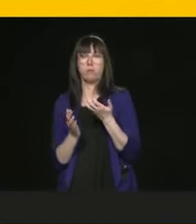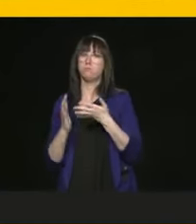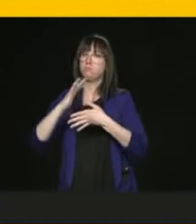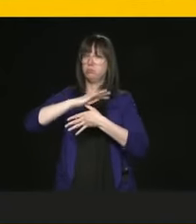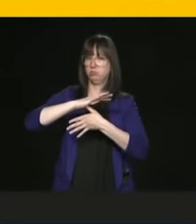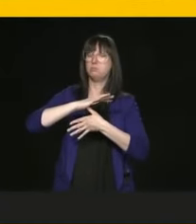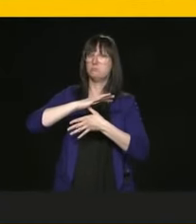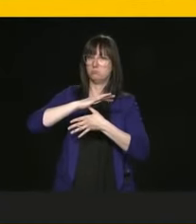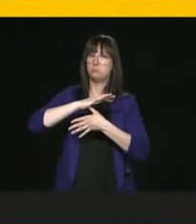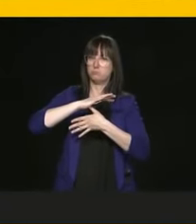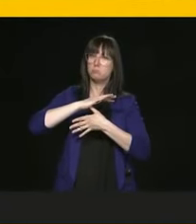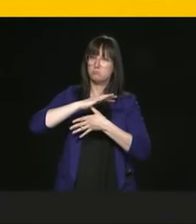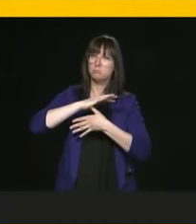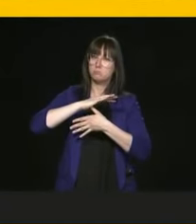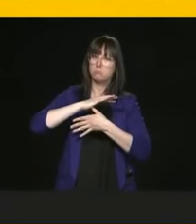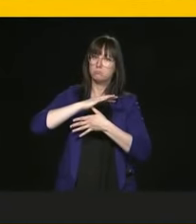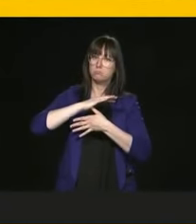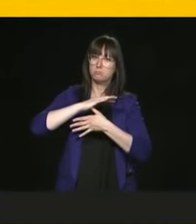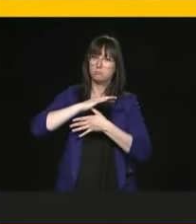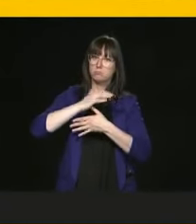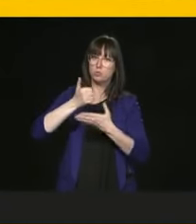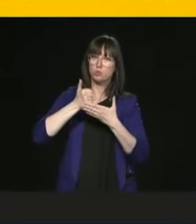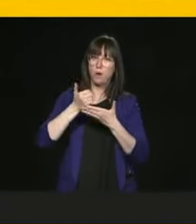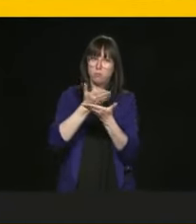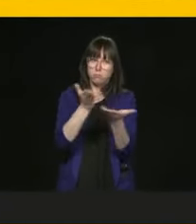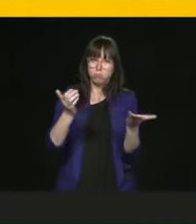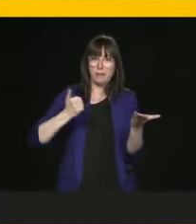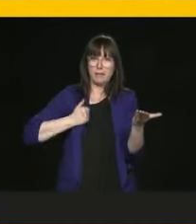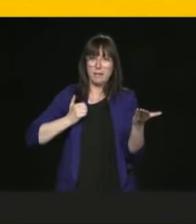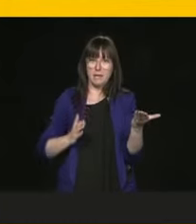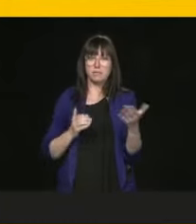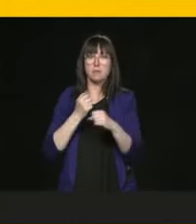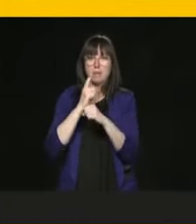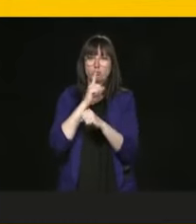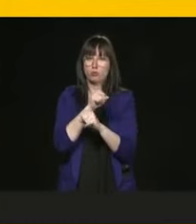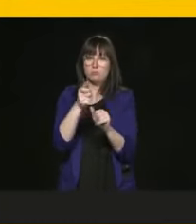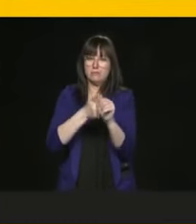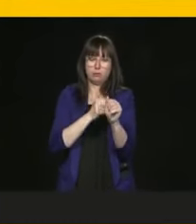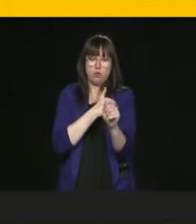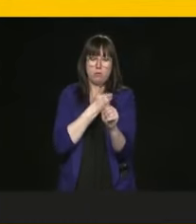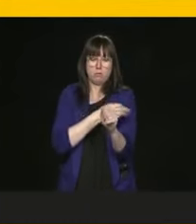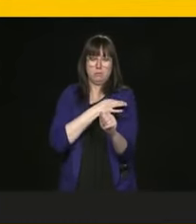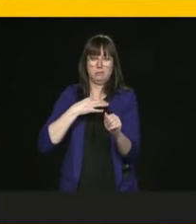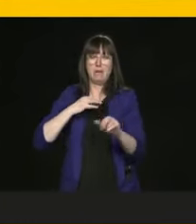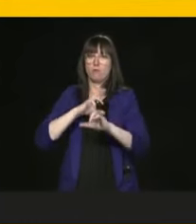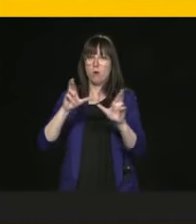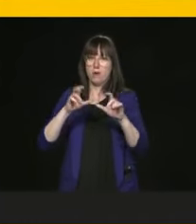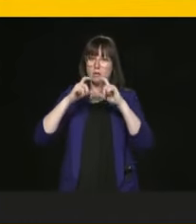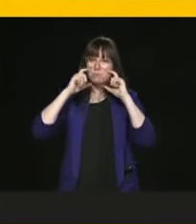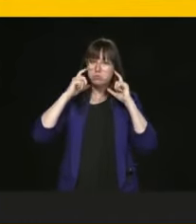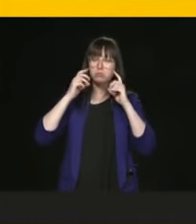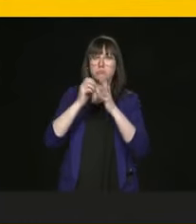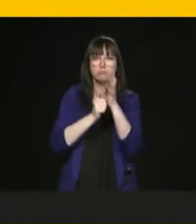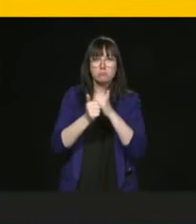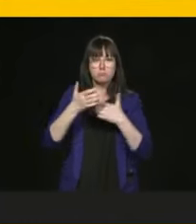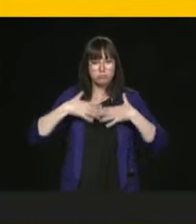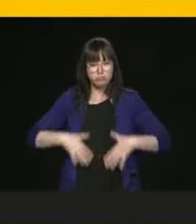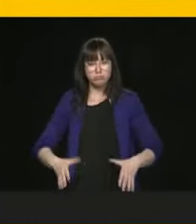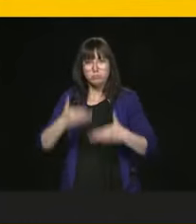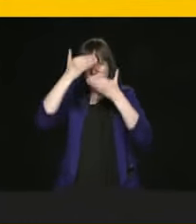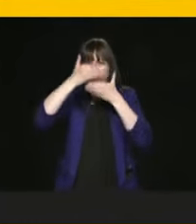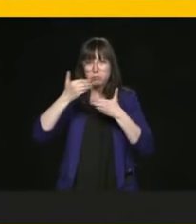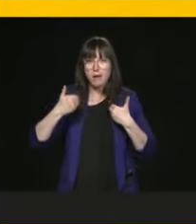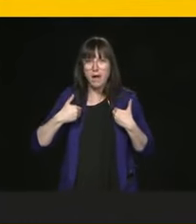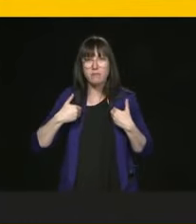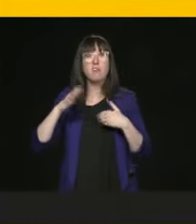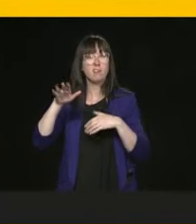forward to keep Canadians safe are properly protected. The efforts continue. I mentioned two plane